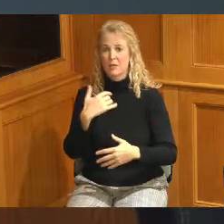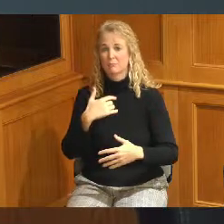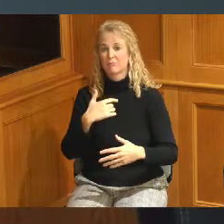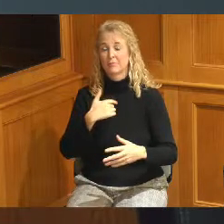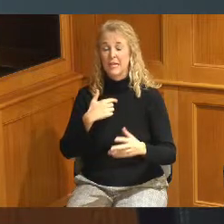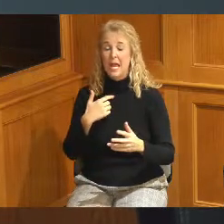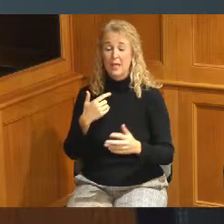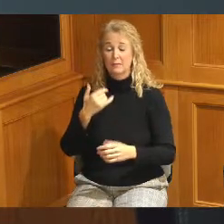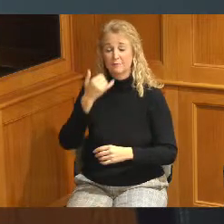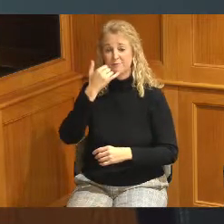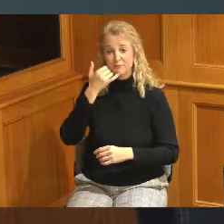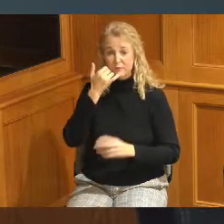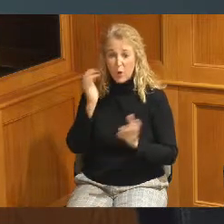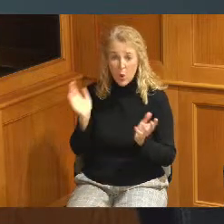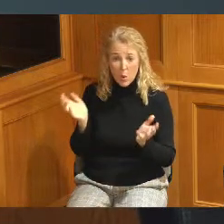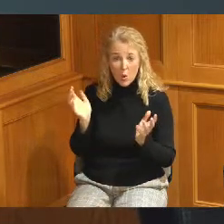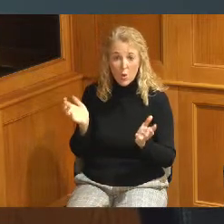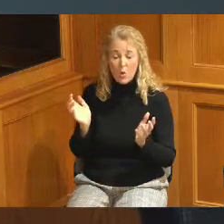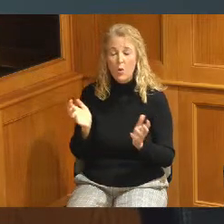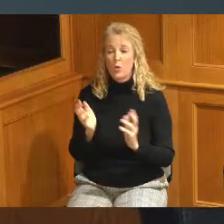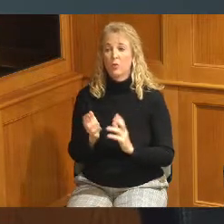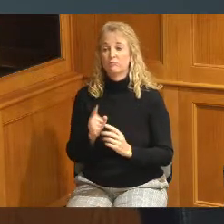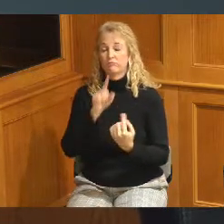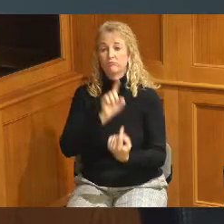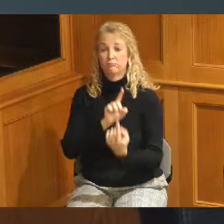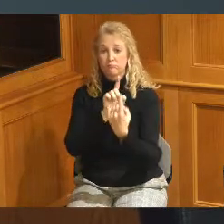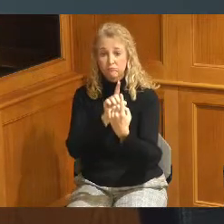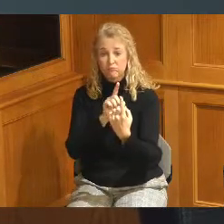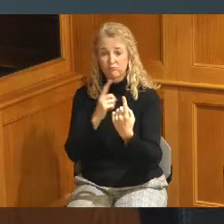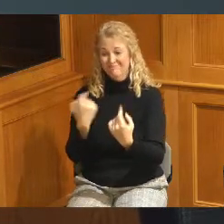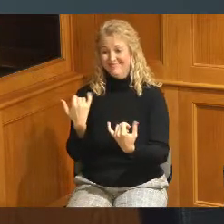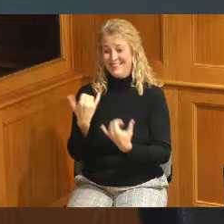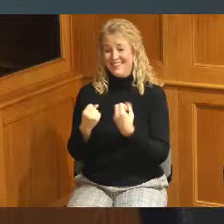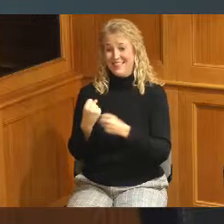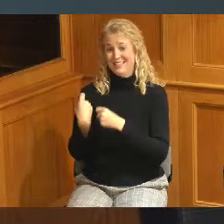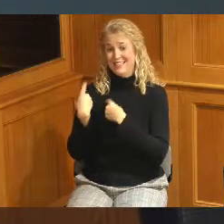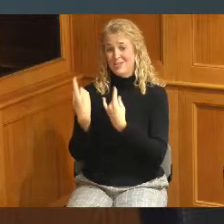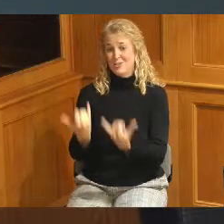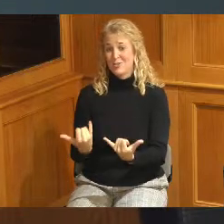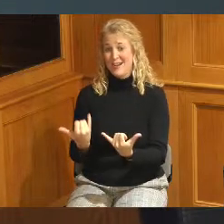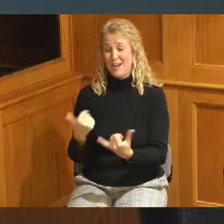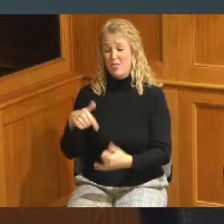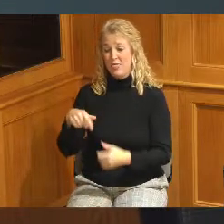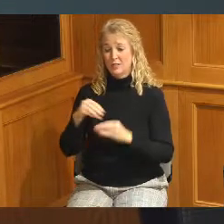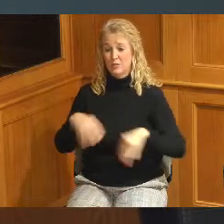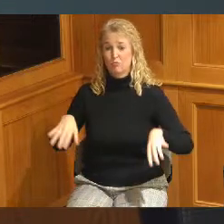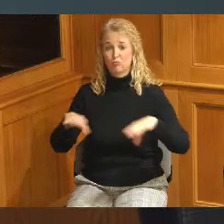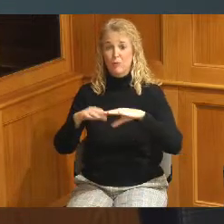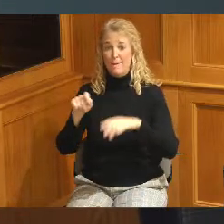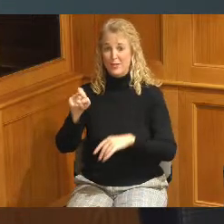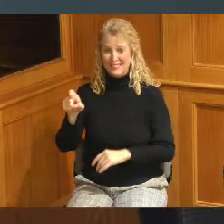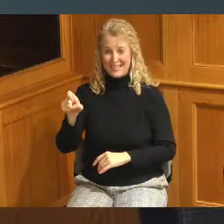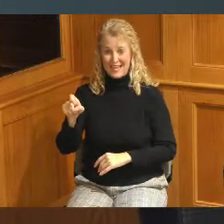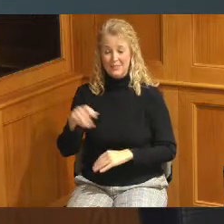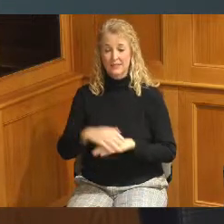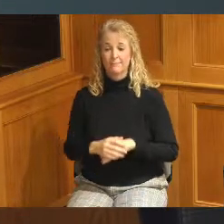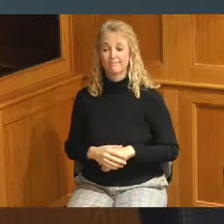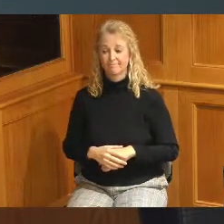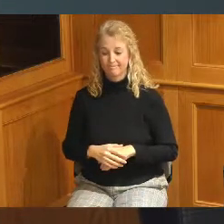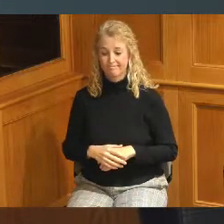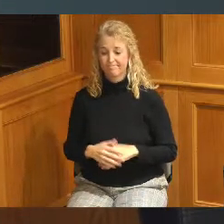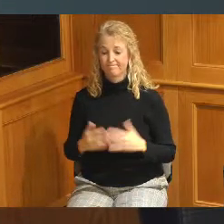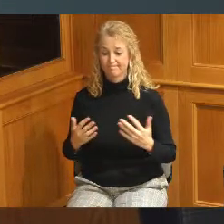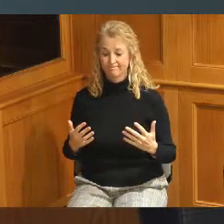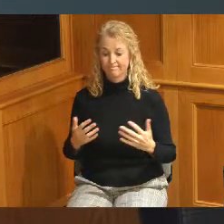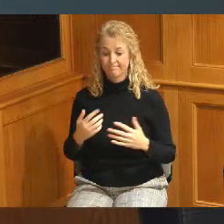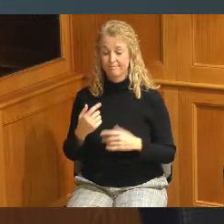talk with over the course of the year about the property taxes. It wasn't too long ago